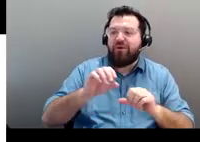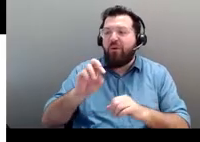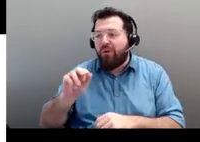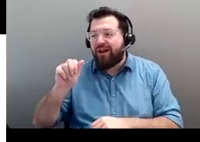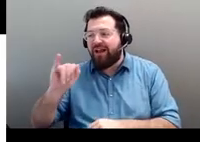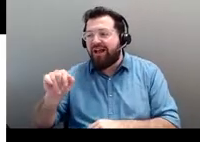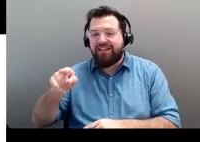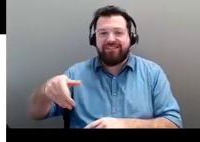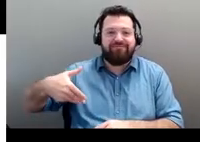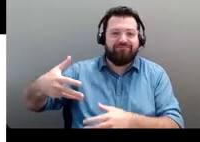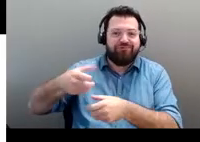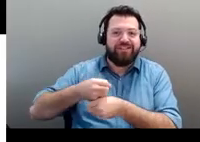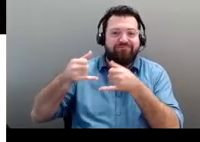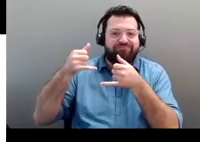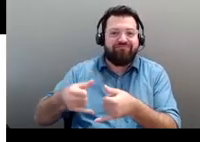another field.